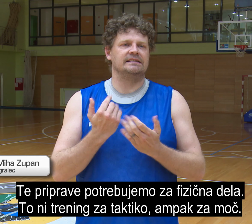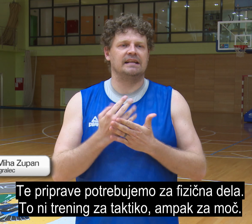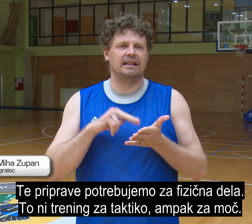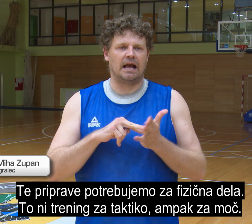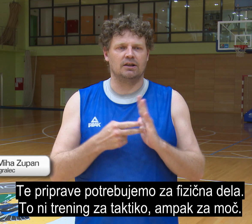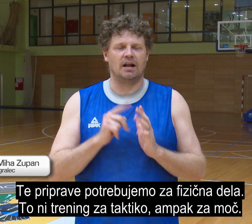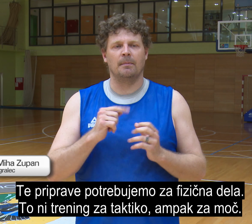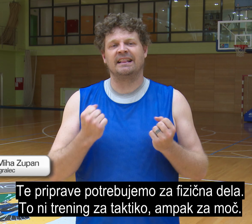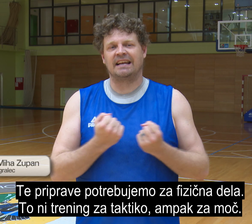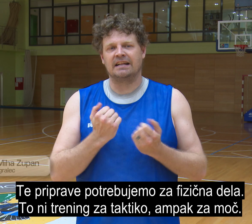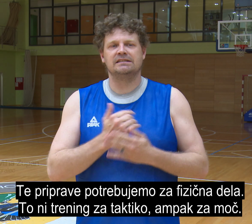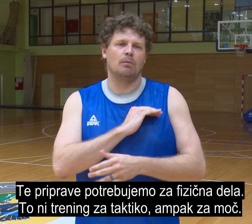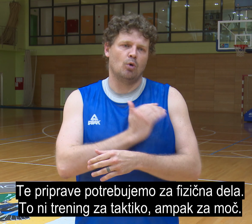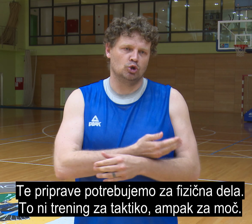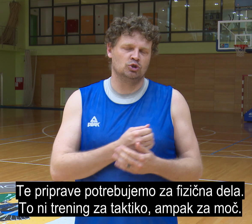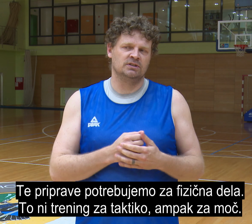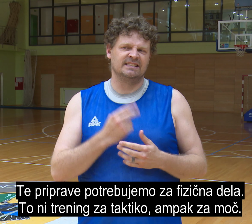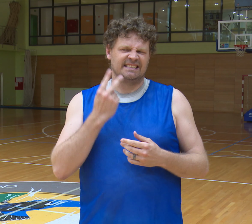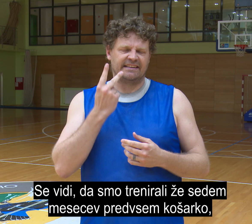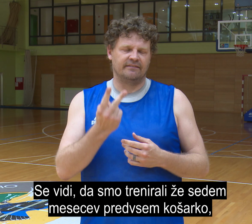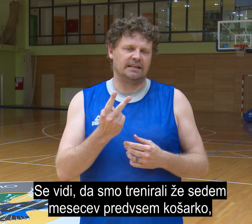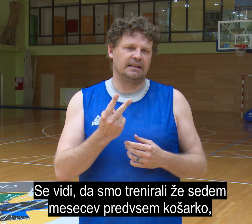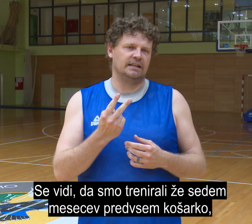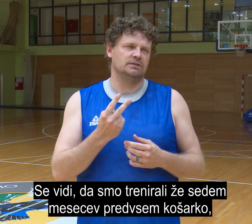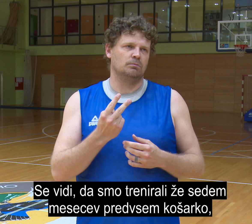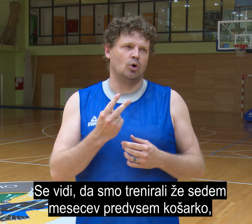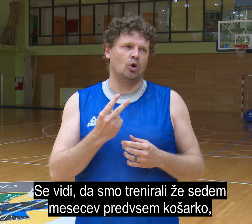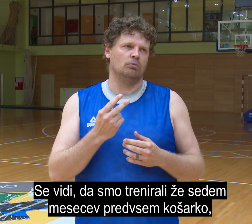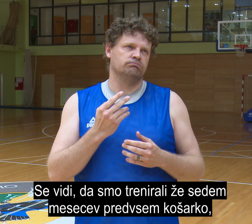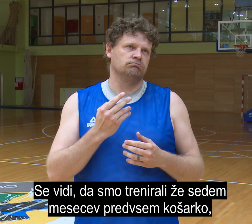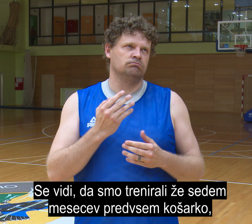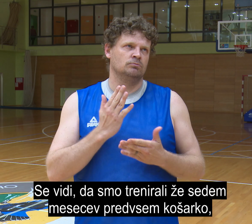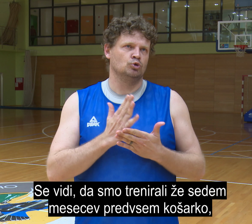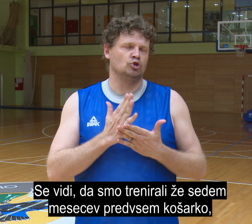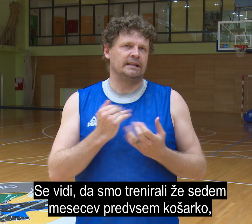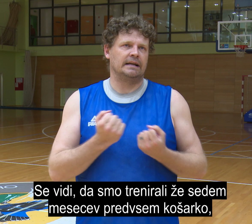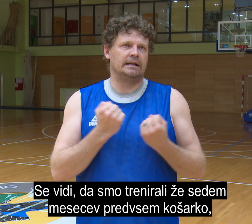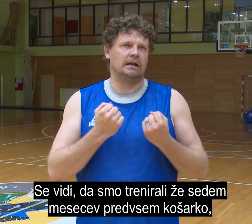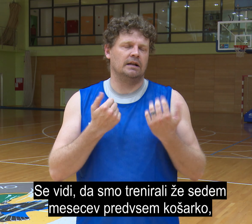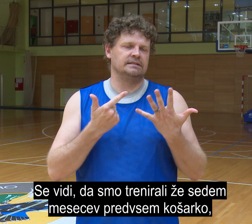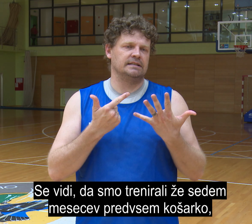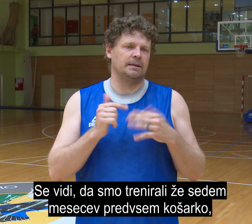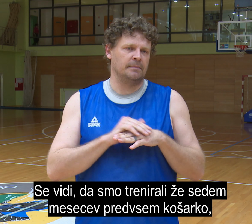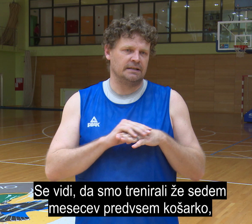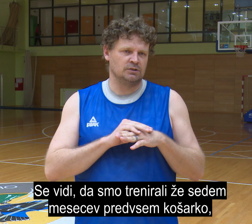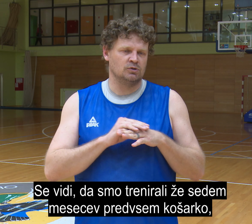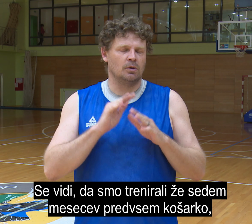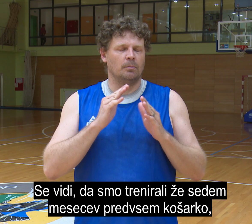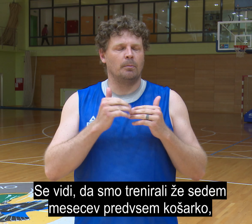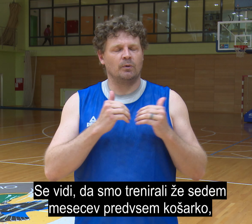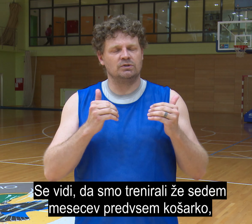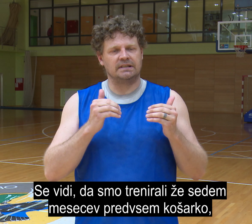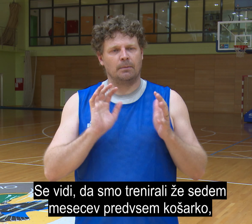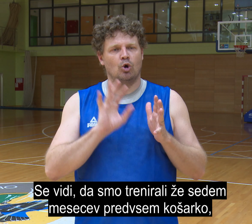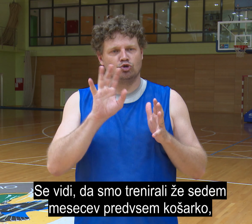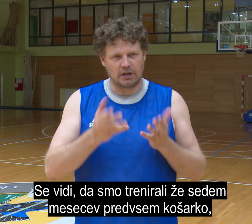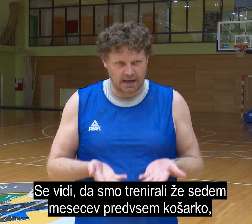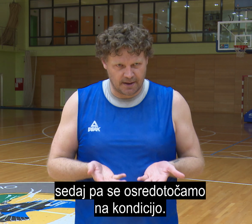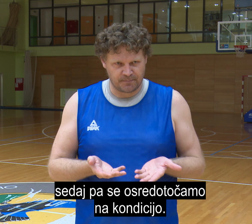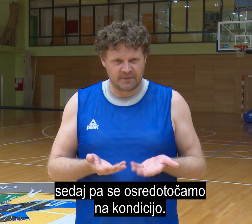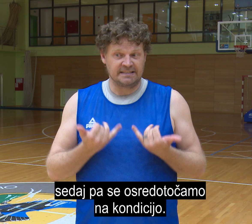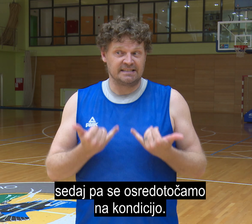get hurt. Can we take it back to 95? Before we had this drama